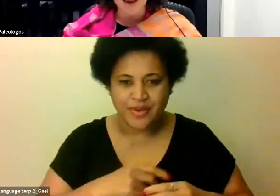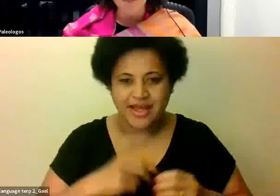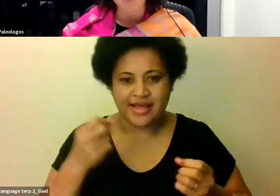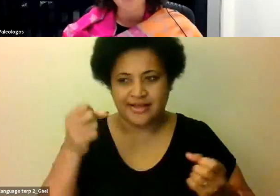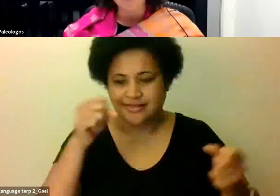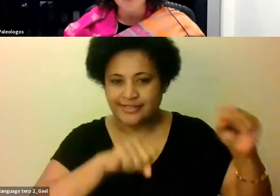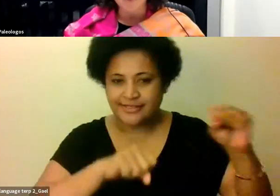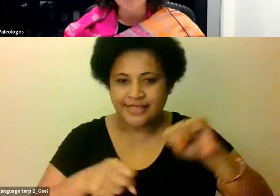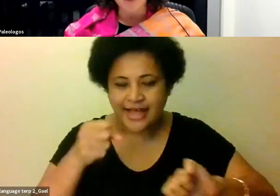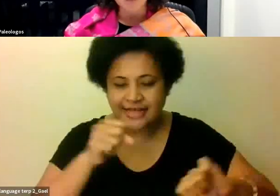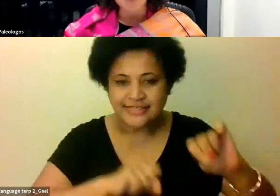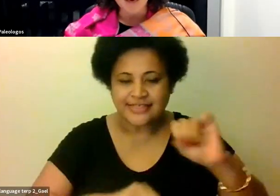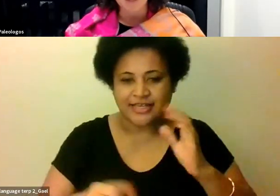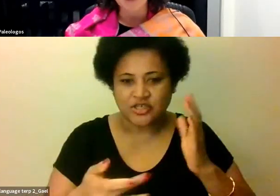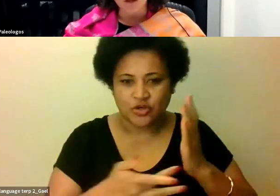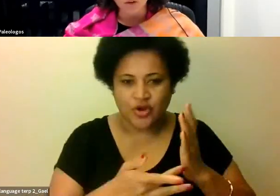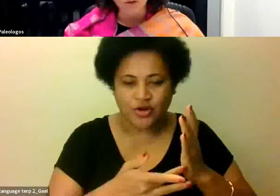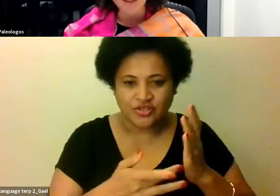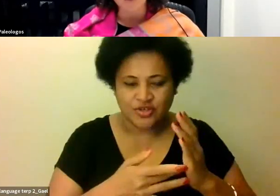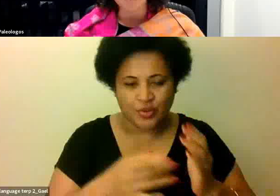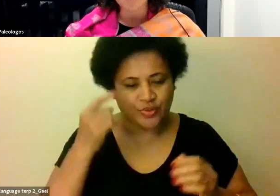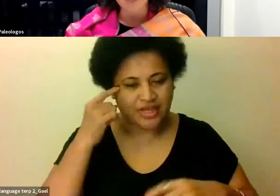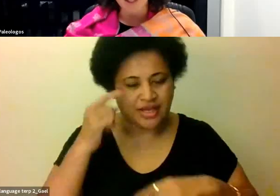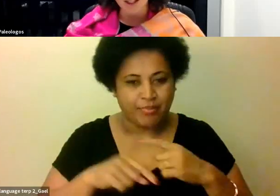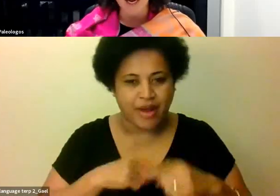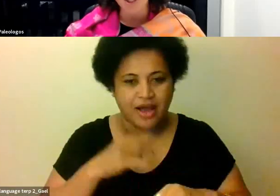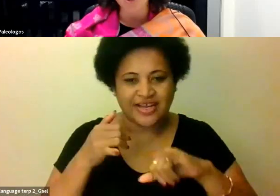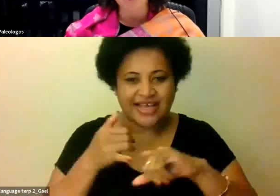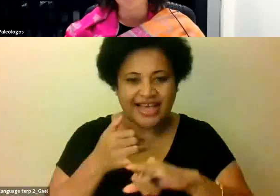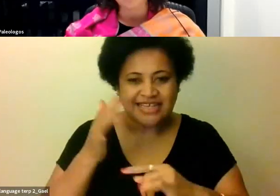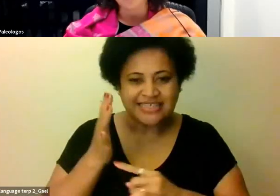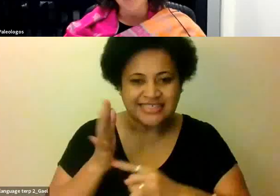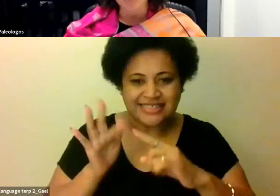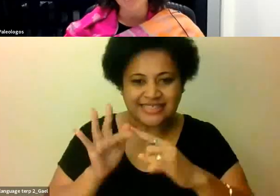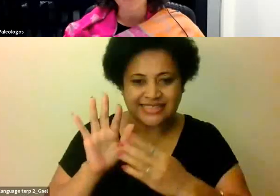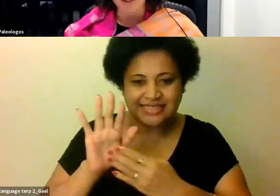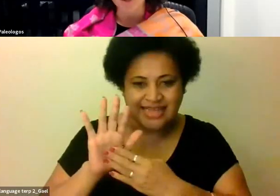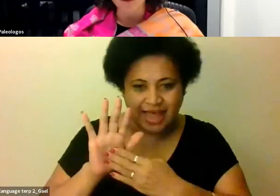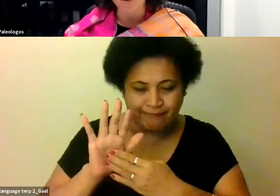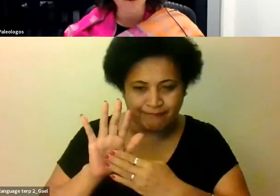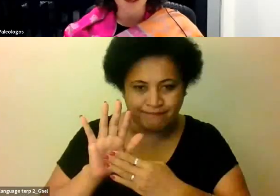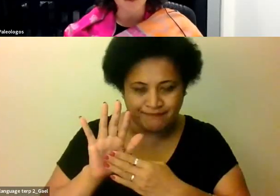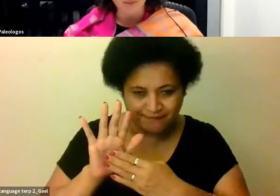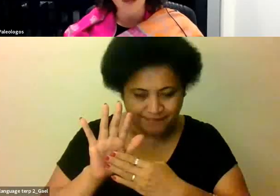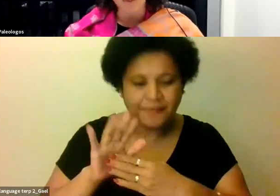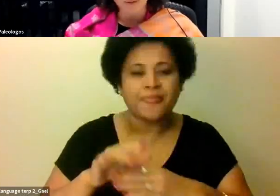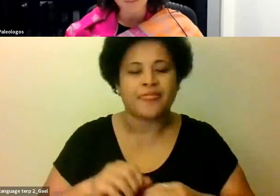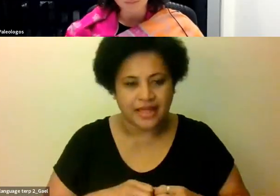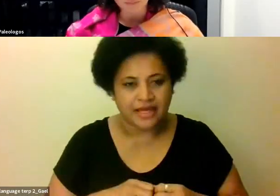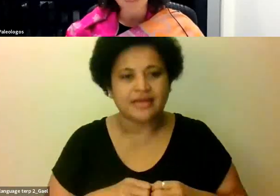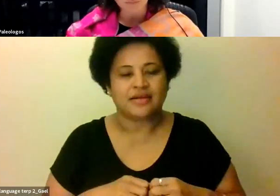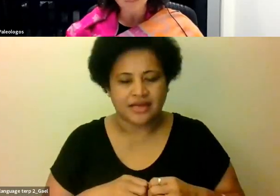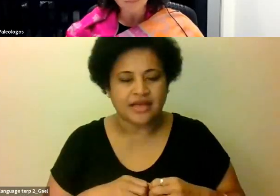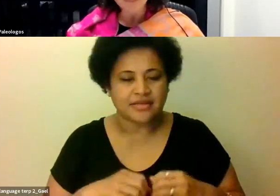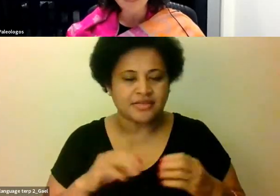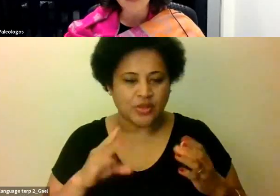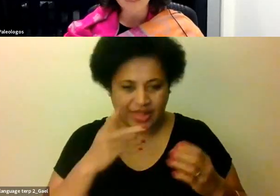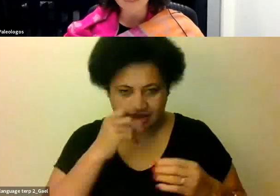about STEM as being an inclusive education and professional career for people.